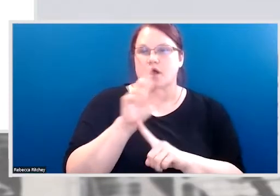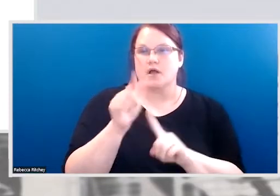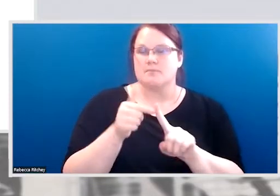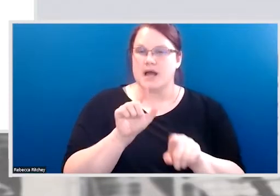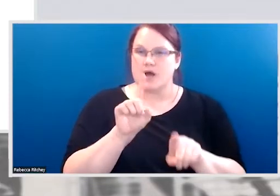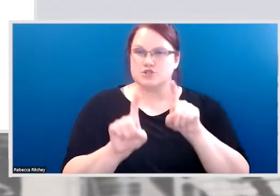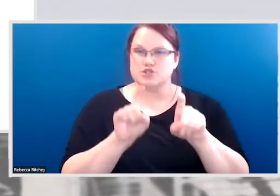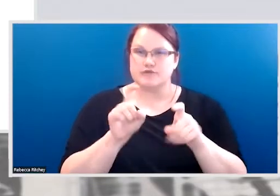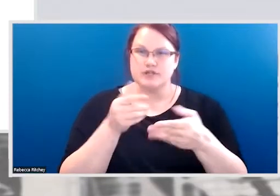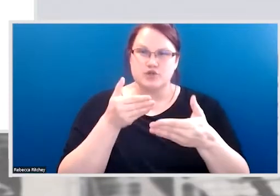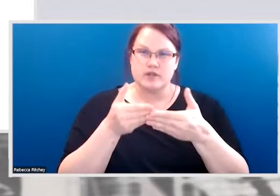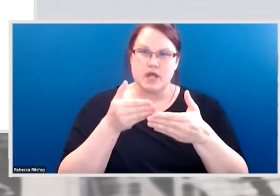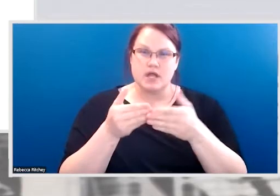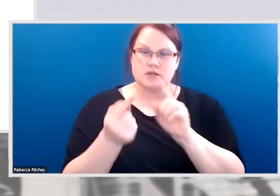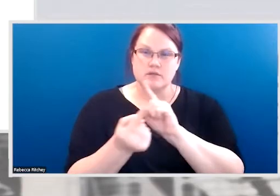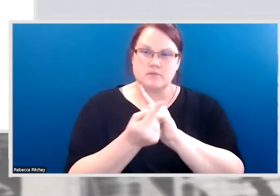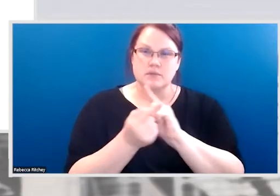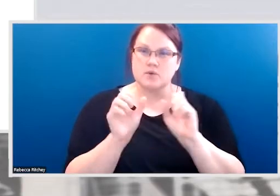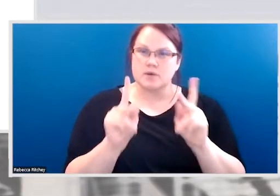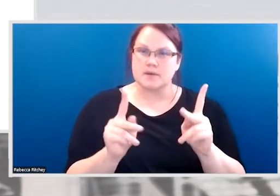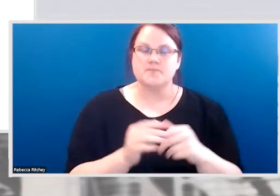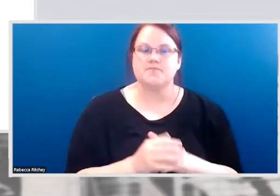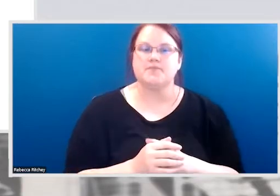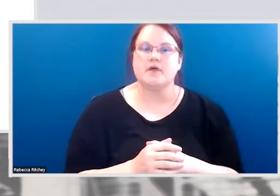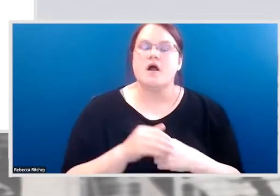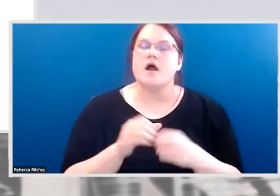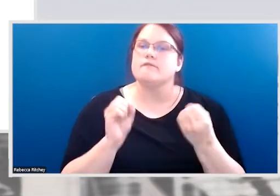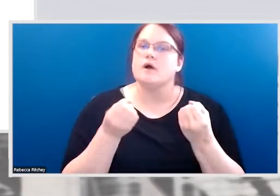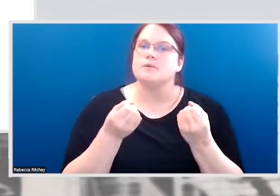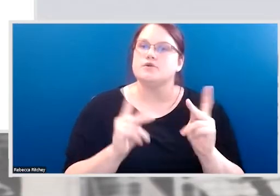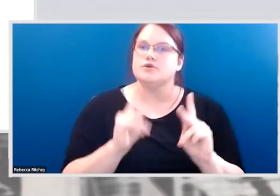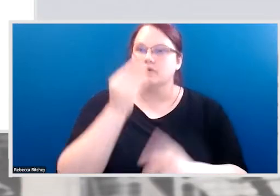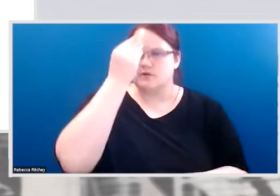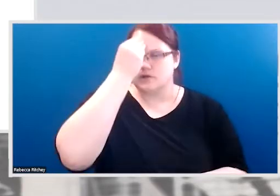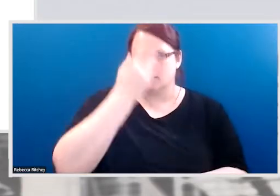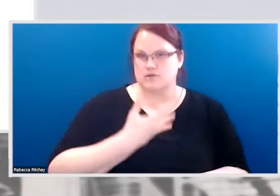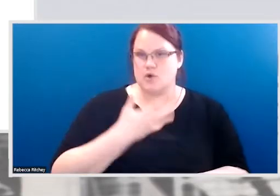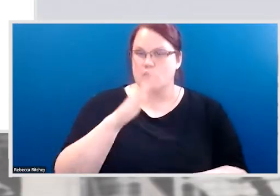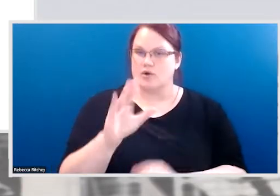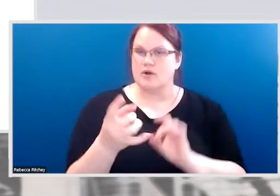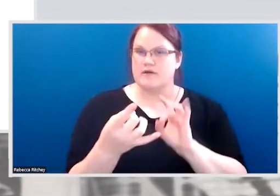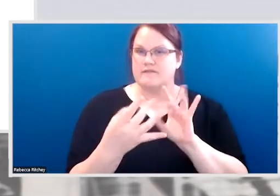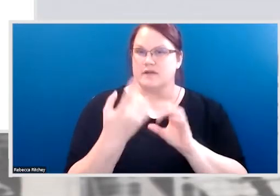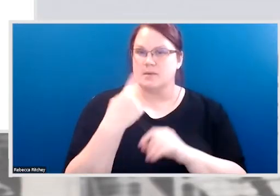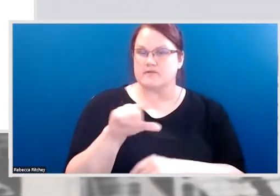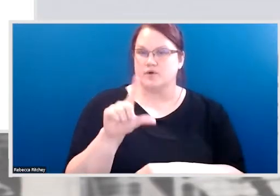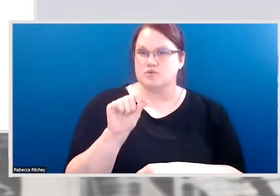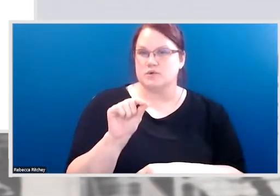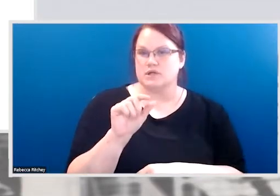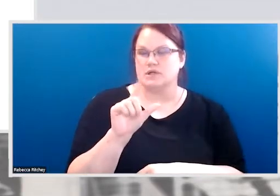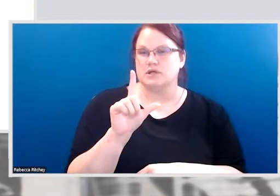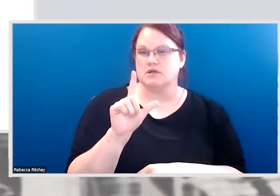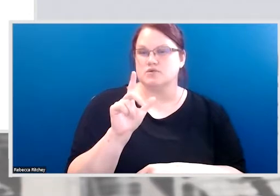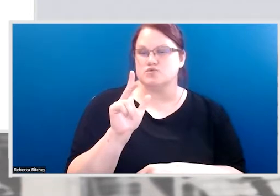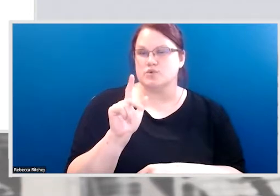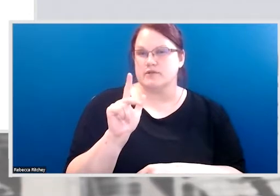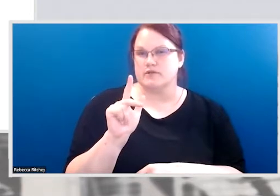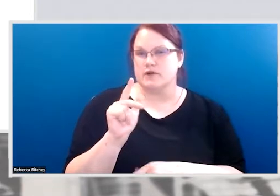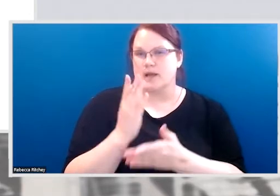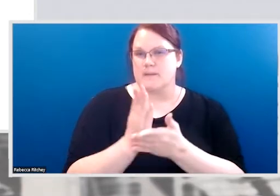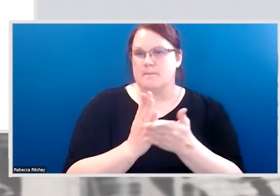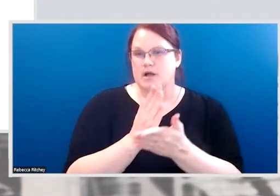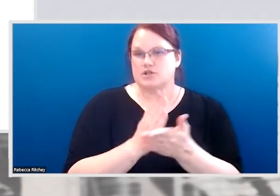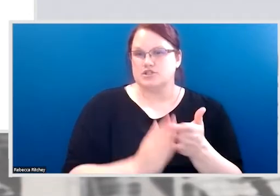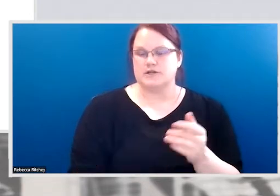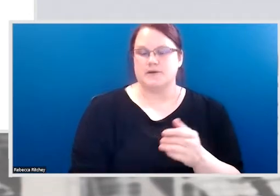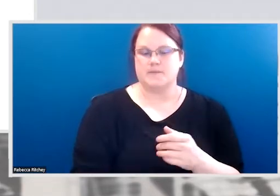survey towards the end of the meeting. So you have opportunities to let us know what your feedback is for the 2023 budget. In July,